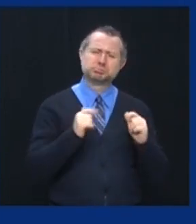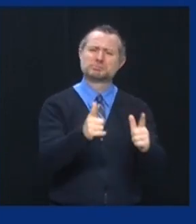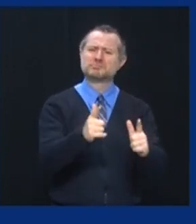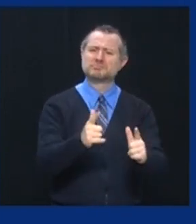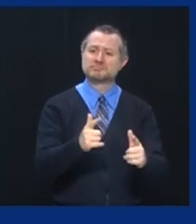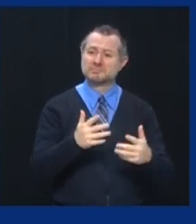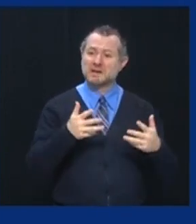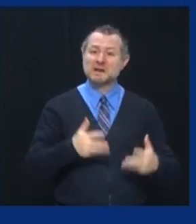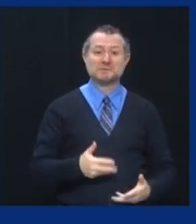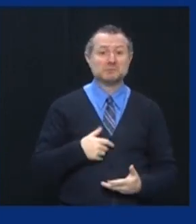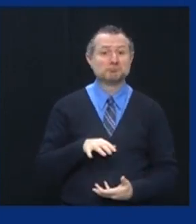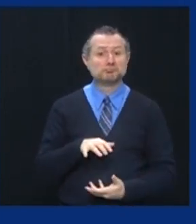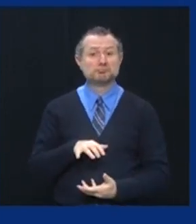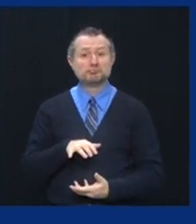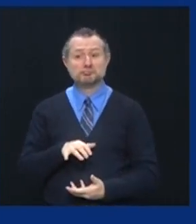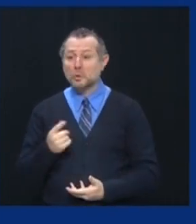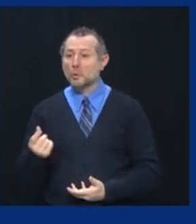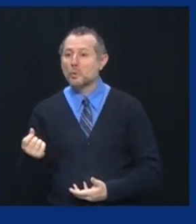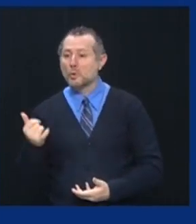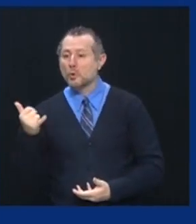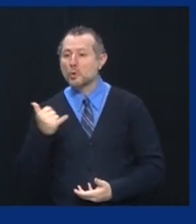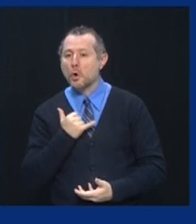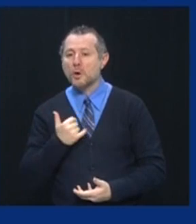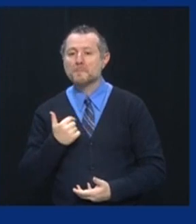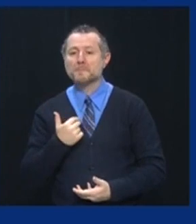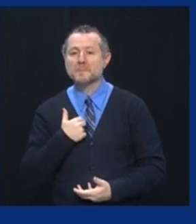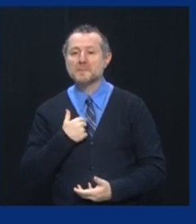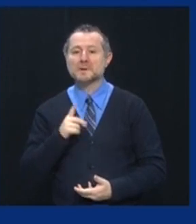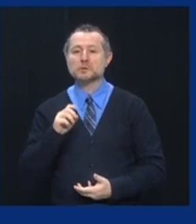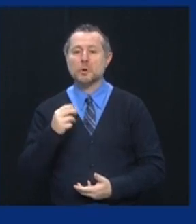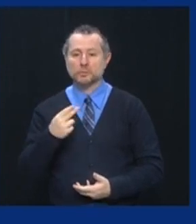allocation, contact us, we'll move it.